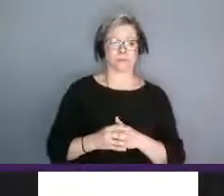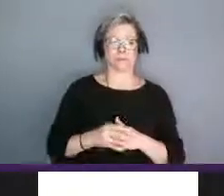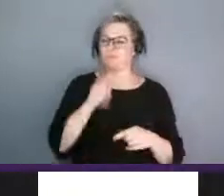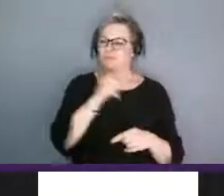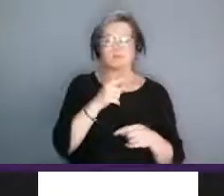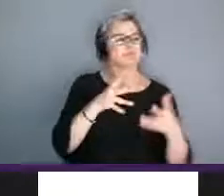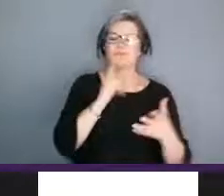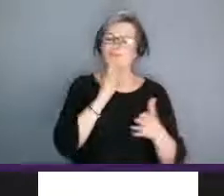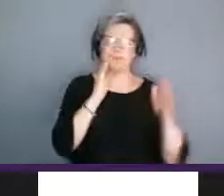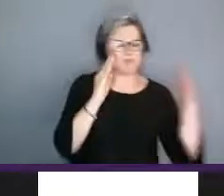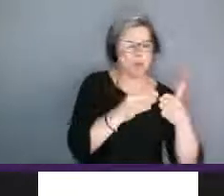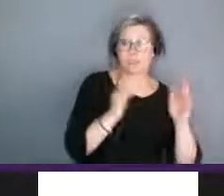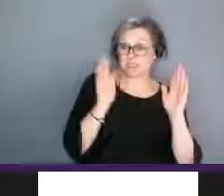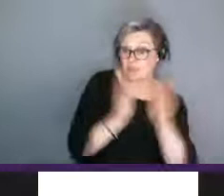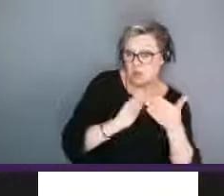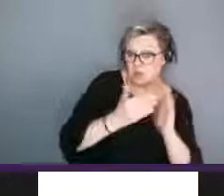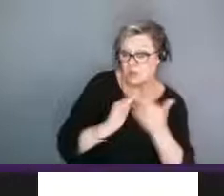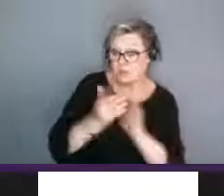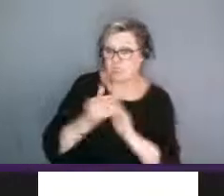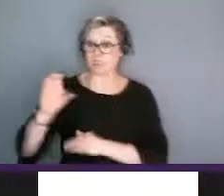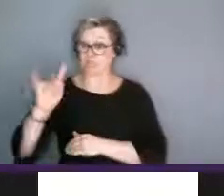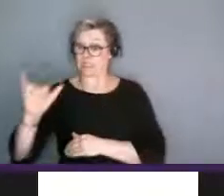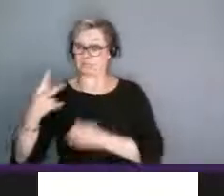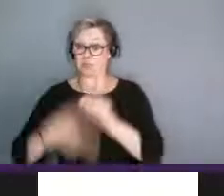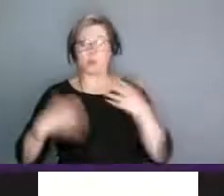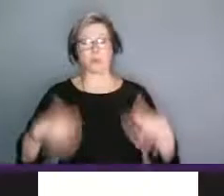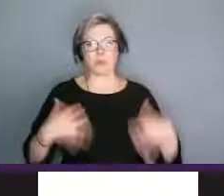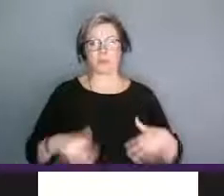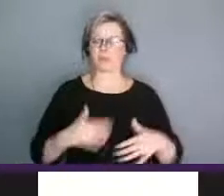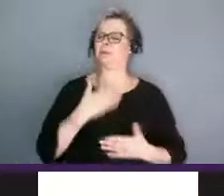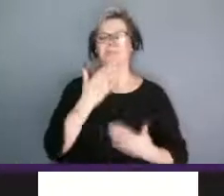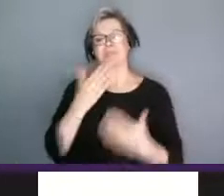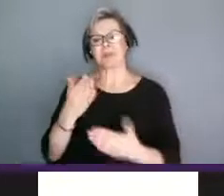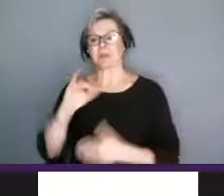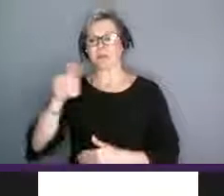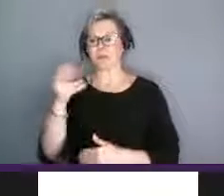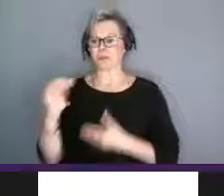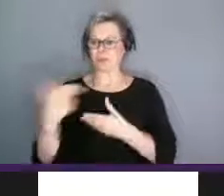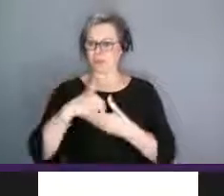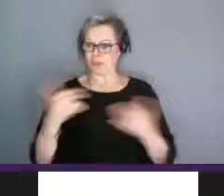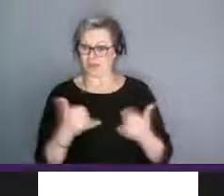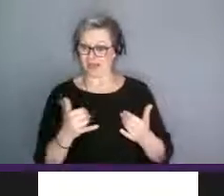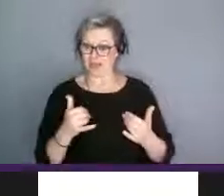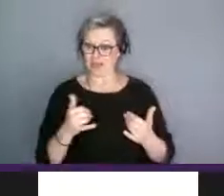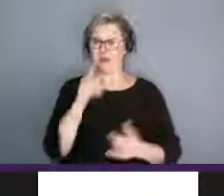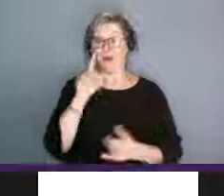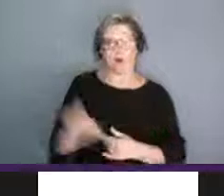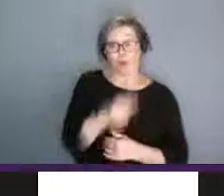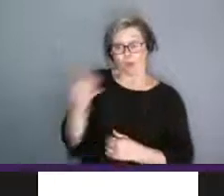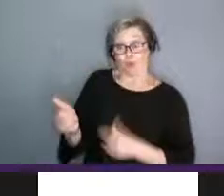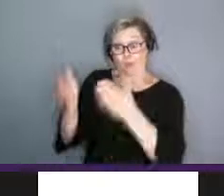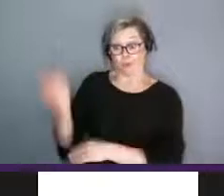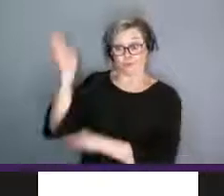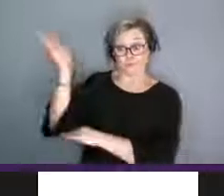urban environments. So we're pleased that Joan's able to join us today. And with her is her colleague, David